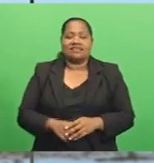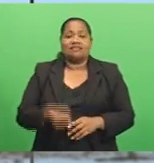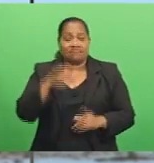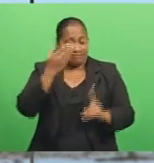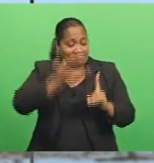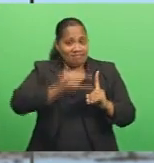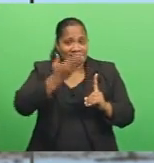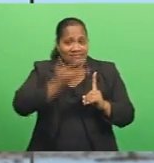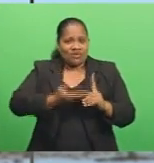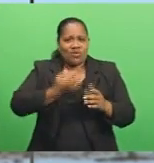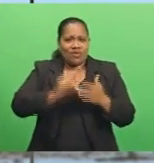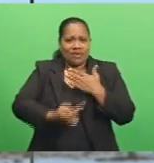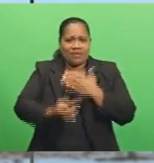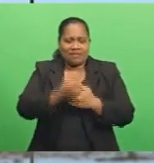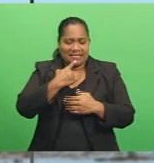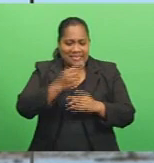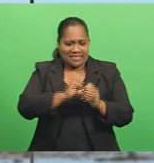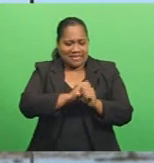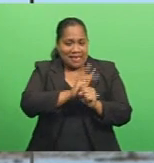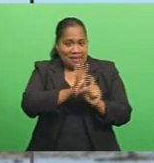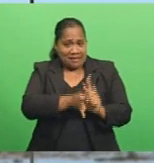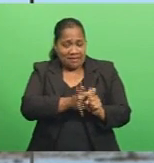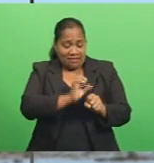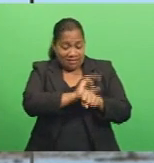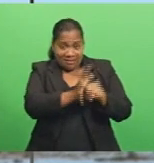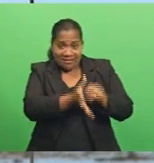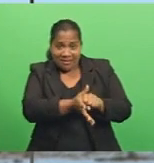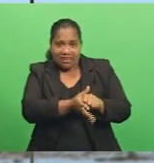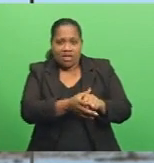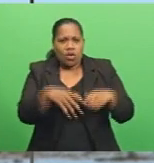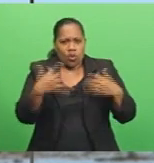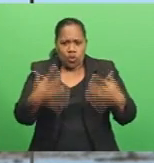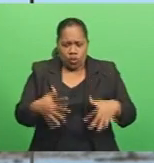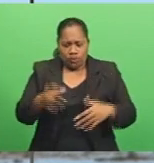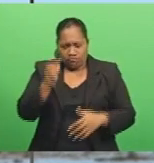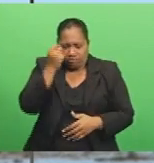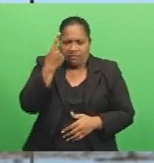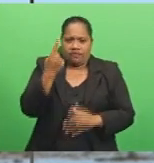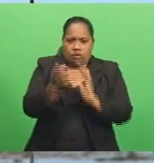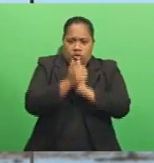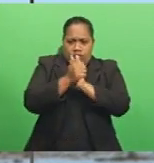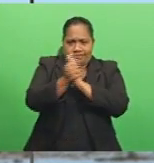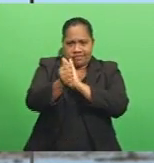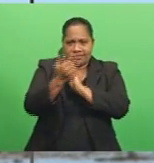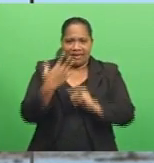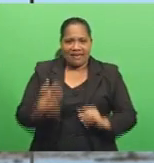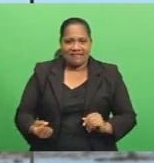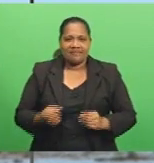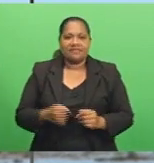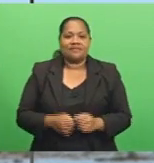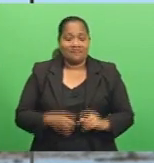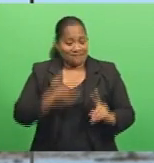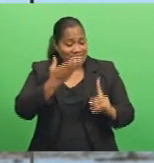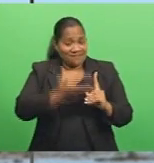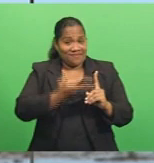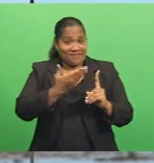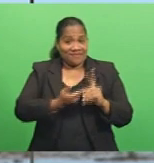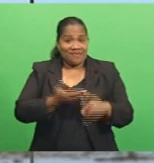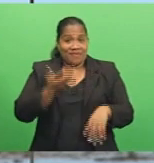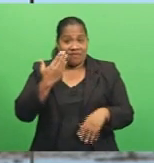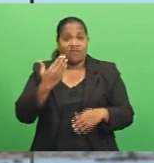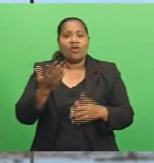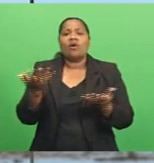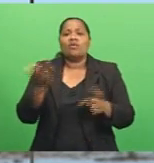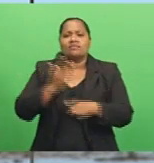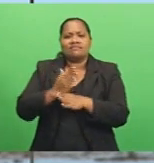says COVID-19 has made him realize the full potential of his skills. Nahuto was a hotelier in the Cook Islands